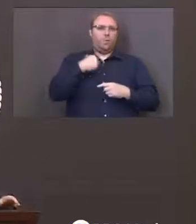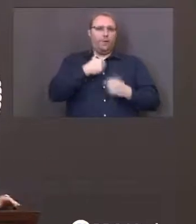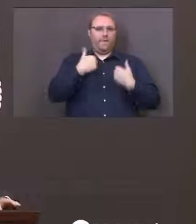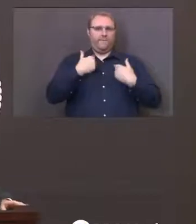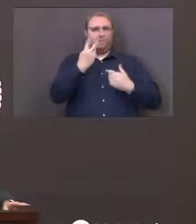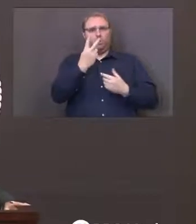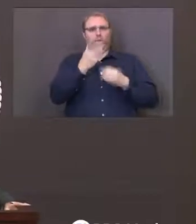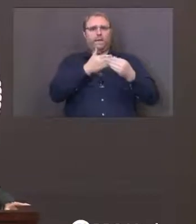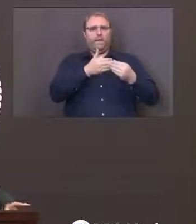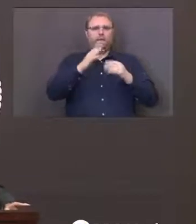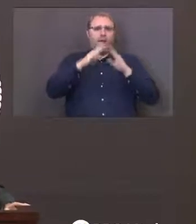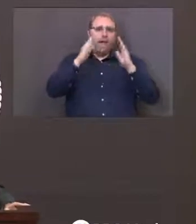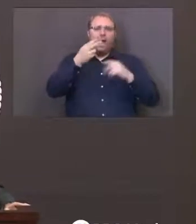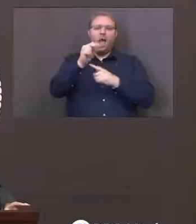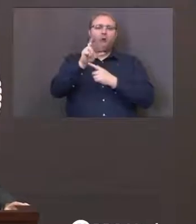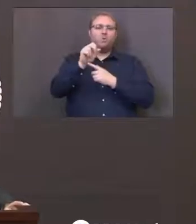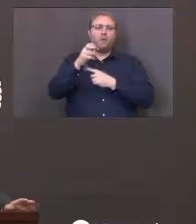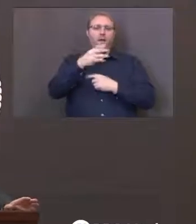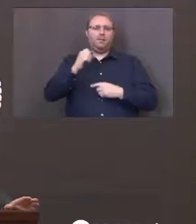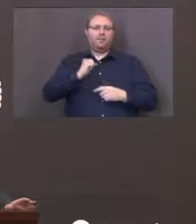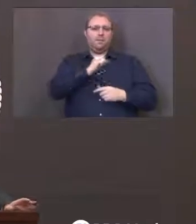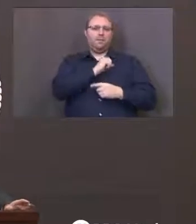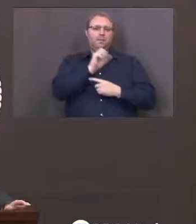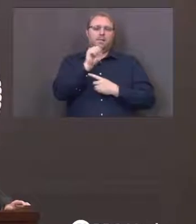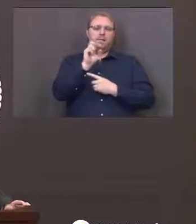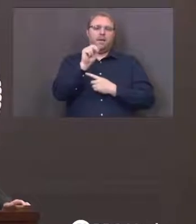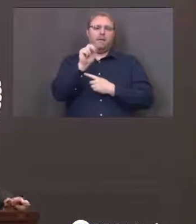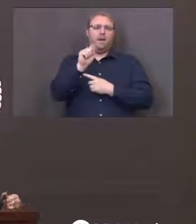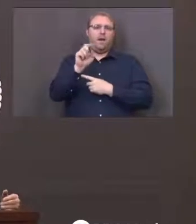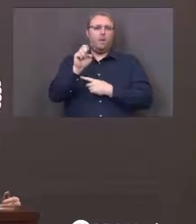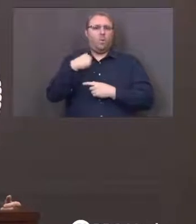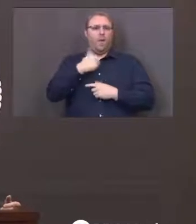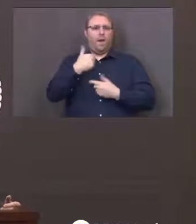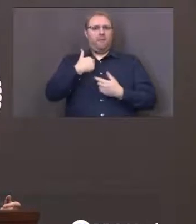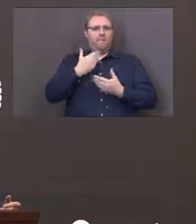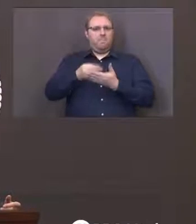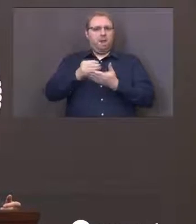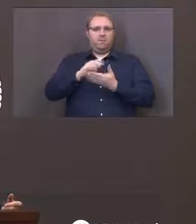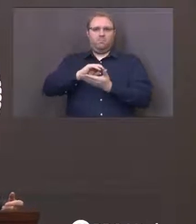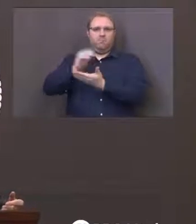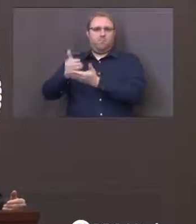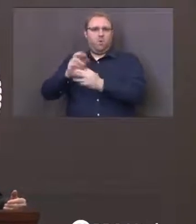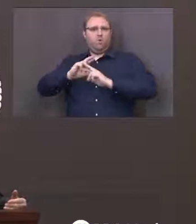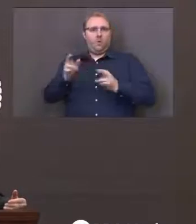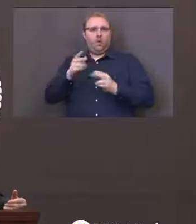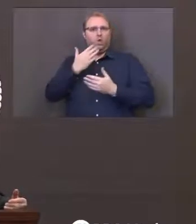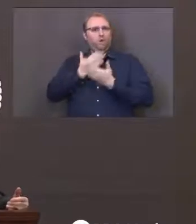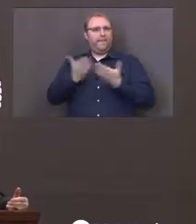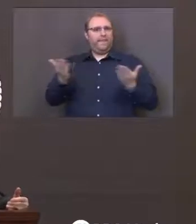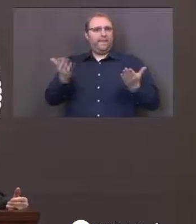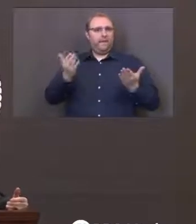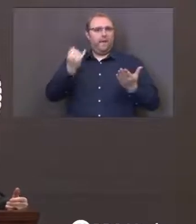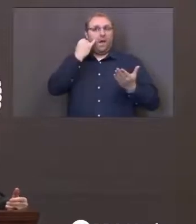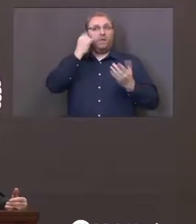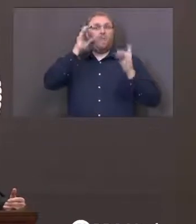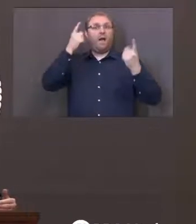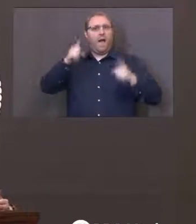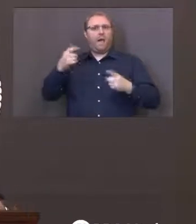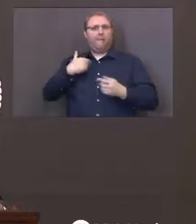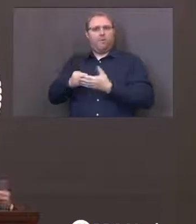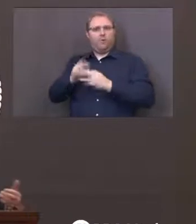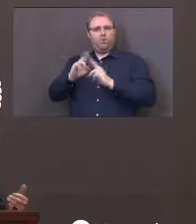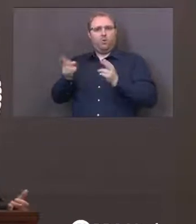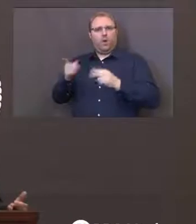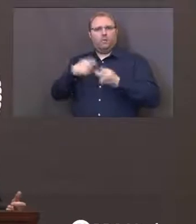leaders of the House and the Senate, and having a rainy day fund. They've procured significant amounts of money to help